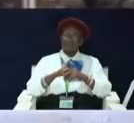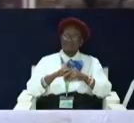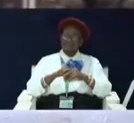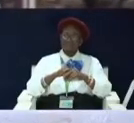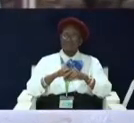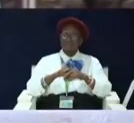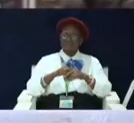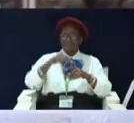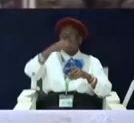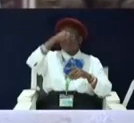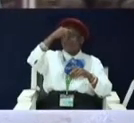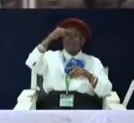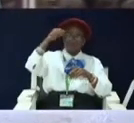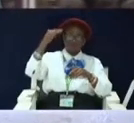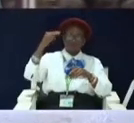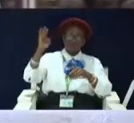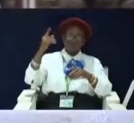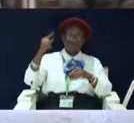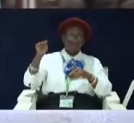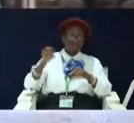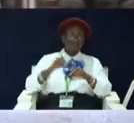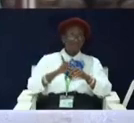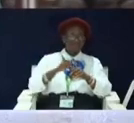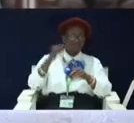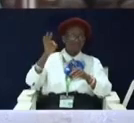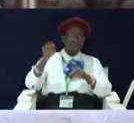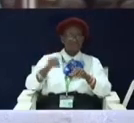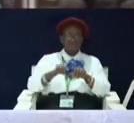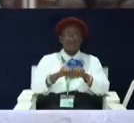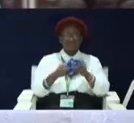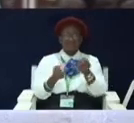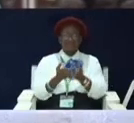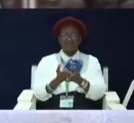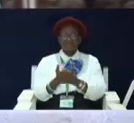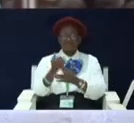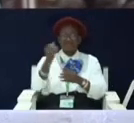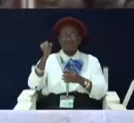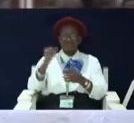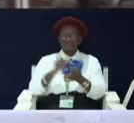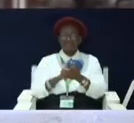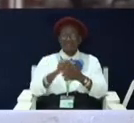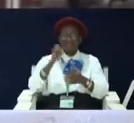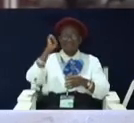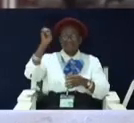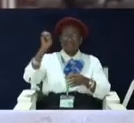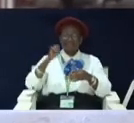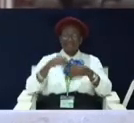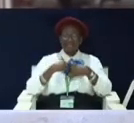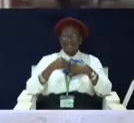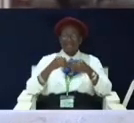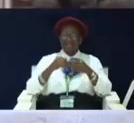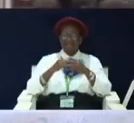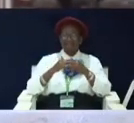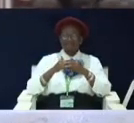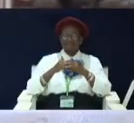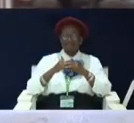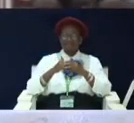Because of the spiritual breakthrough that he had, nitori aluyo temi to ni,